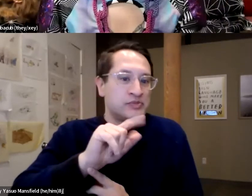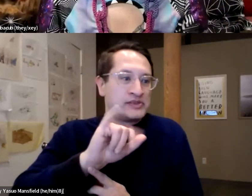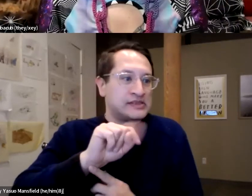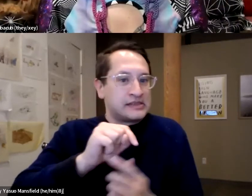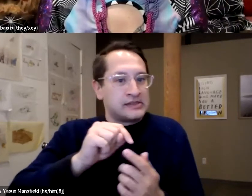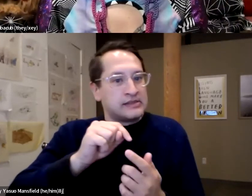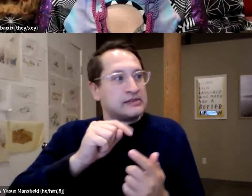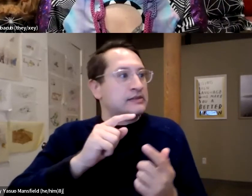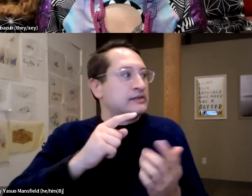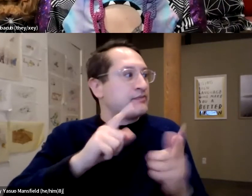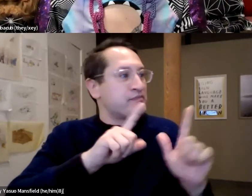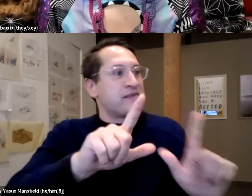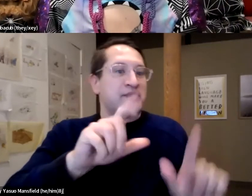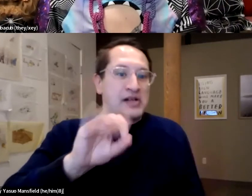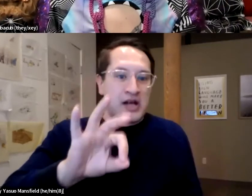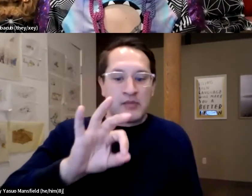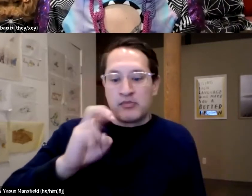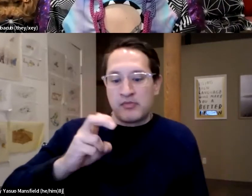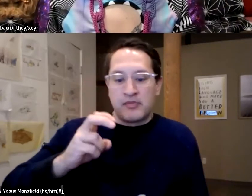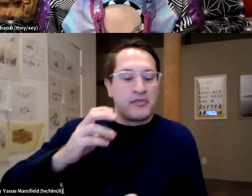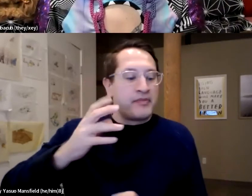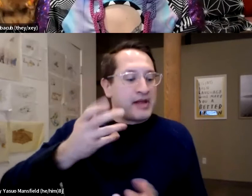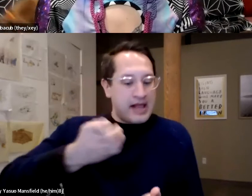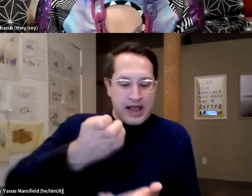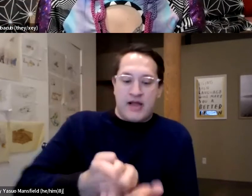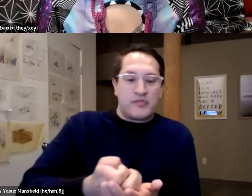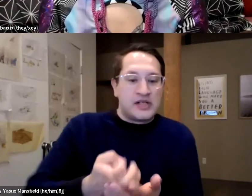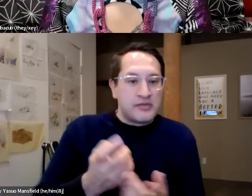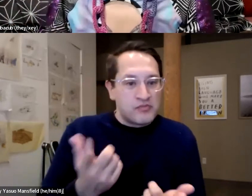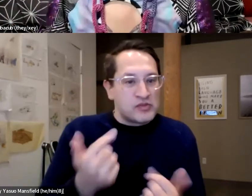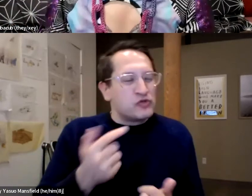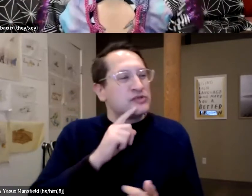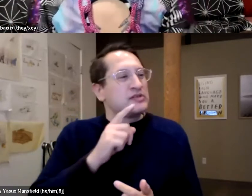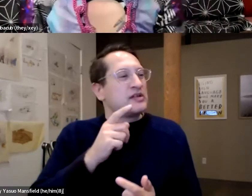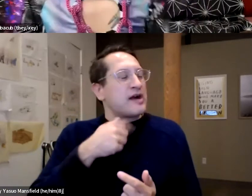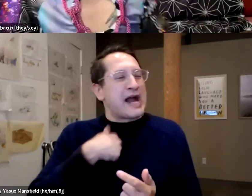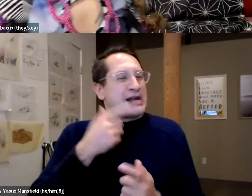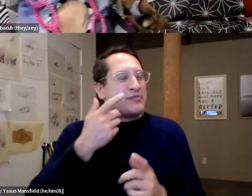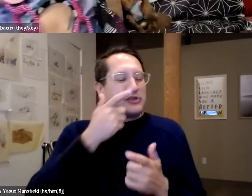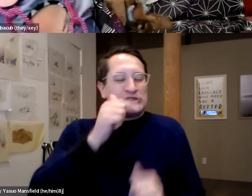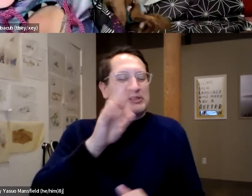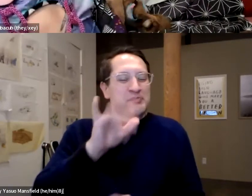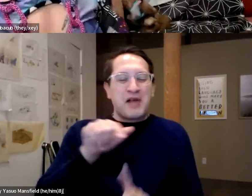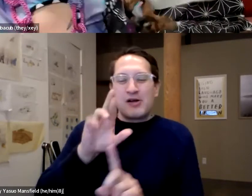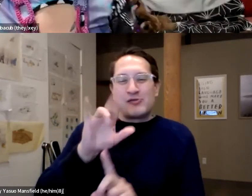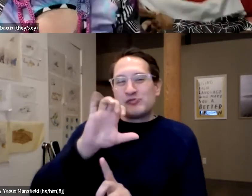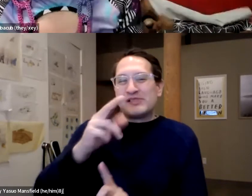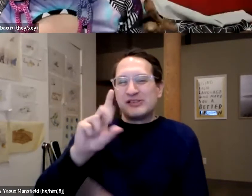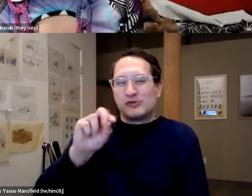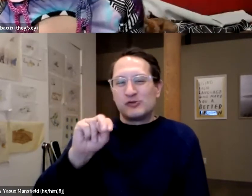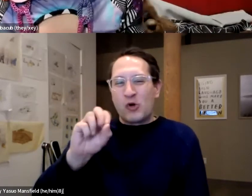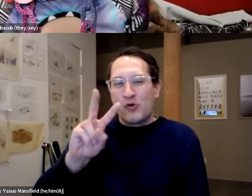to continue that capitalist framework of economy return,